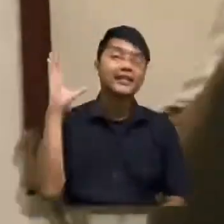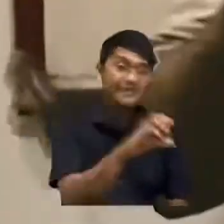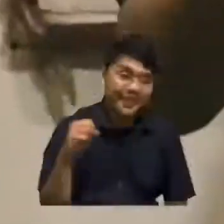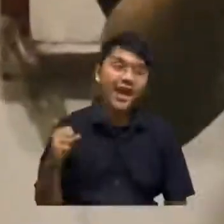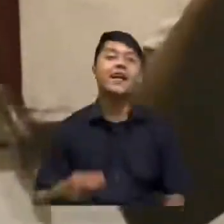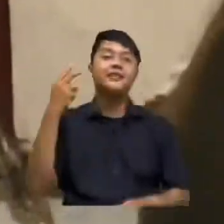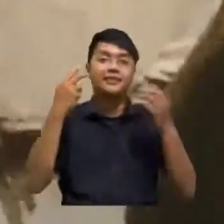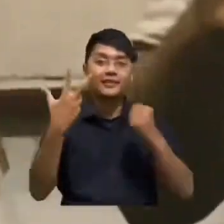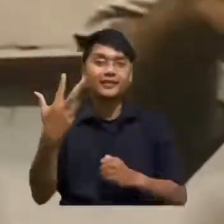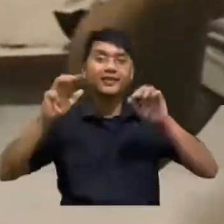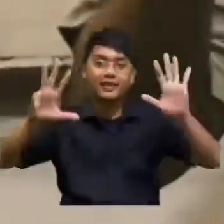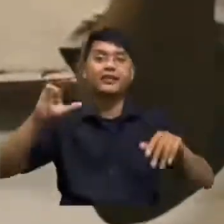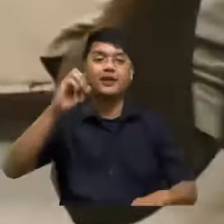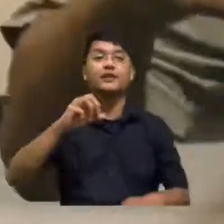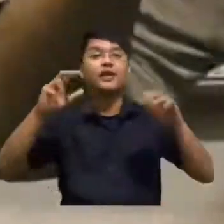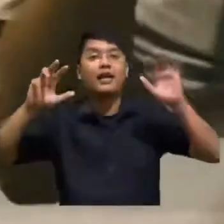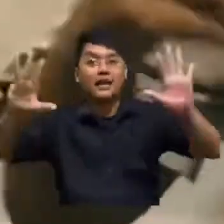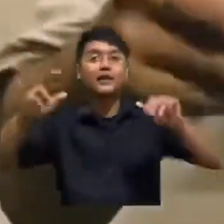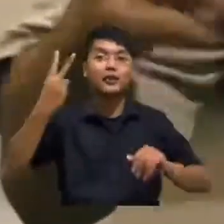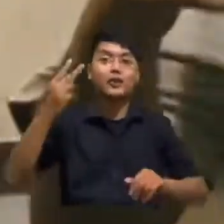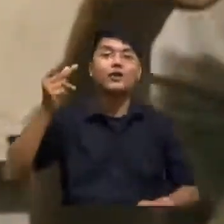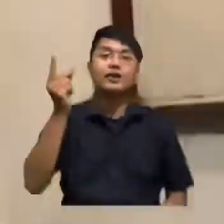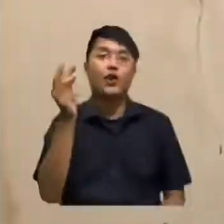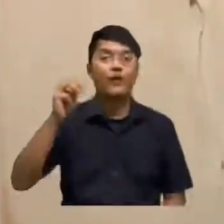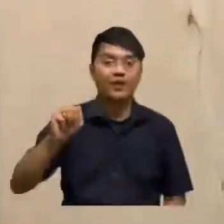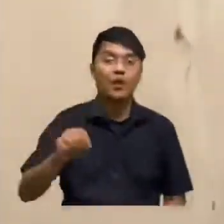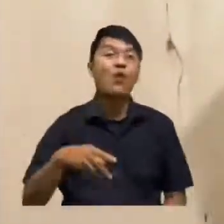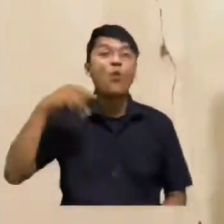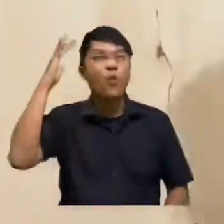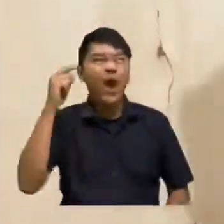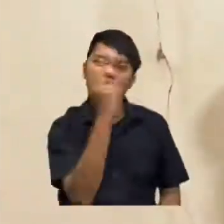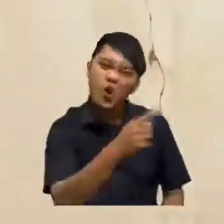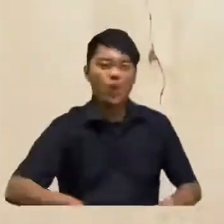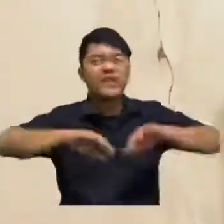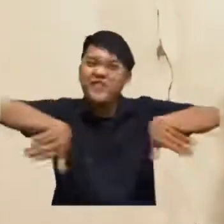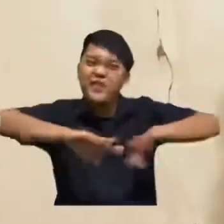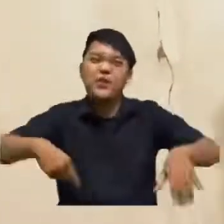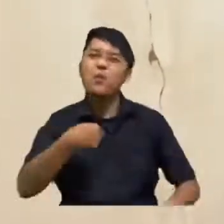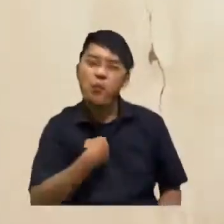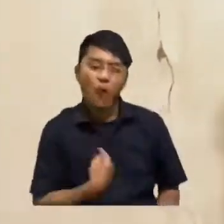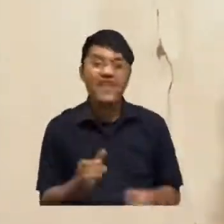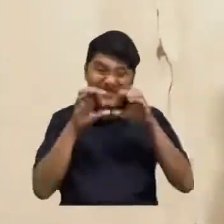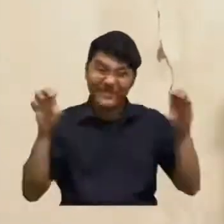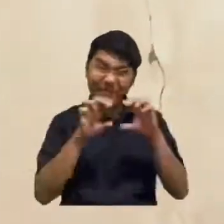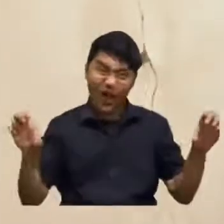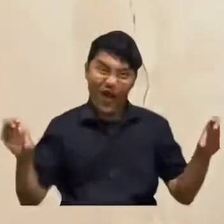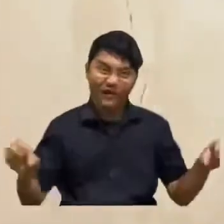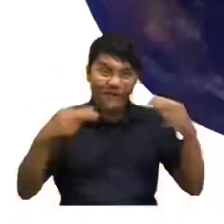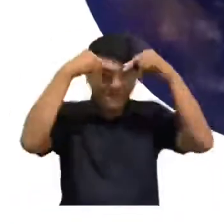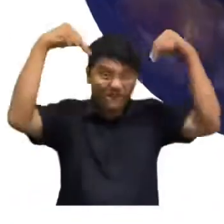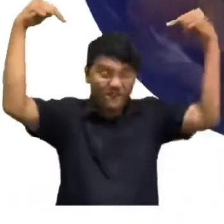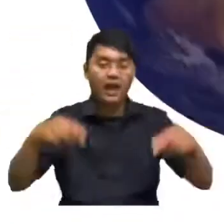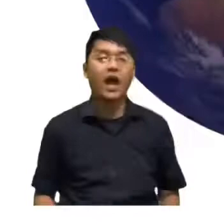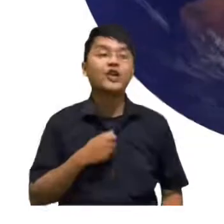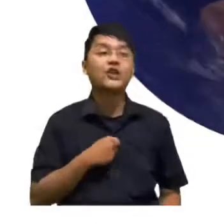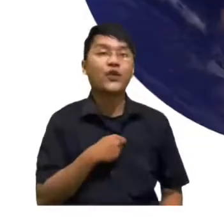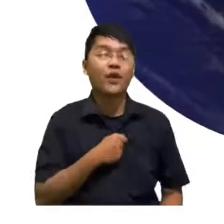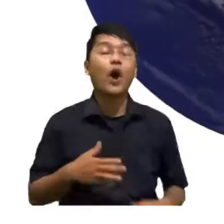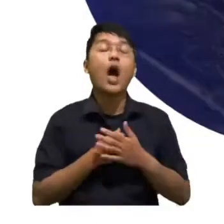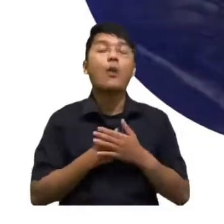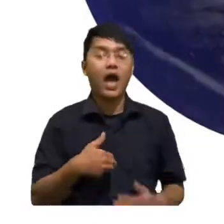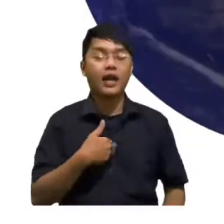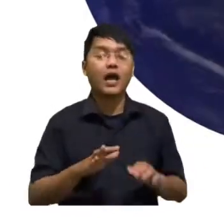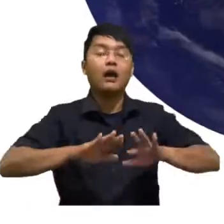get 39,092 kilometers. But you're always different with my result! sorry for